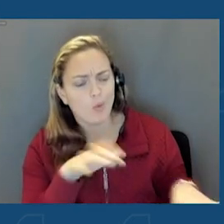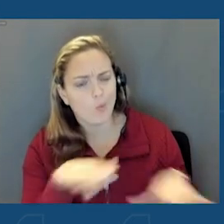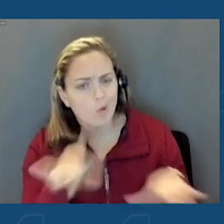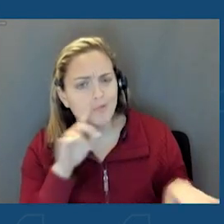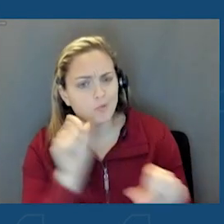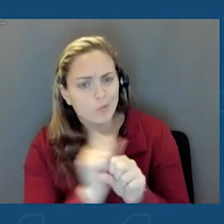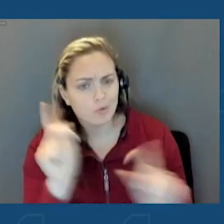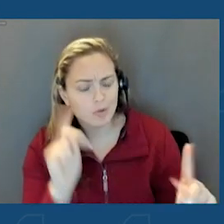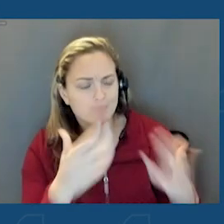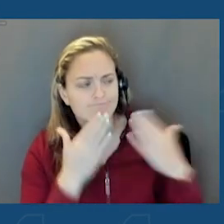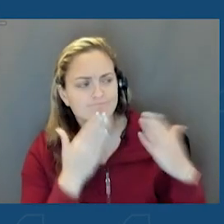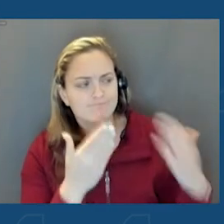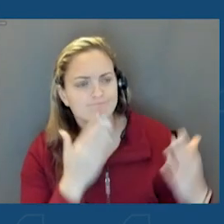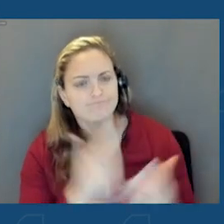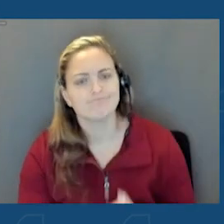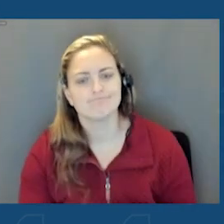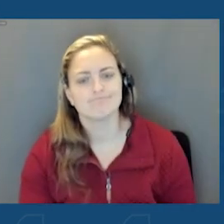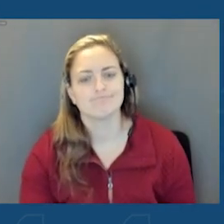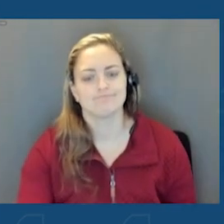you for it.